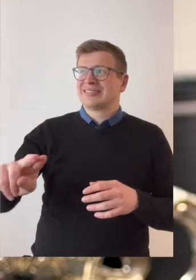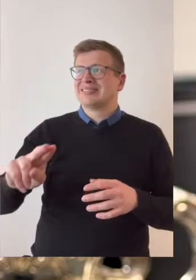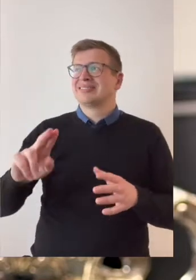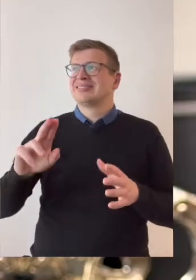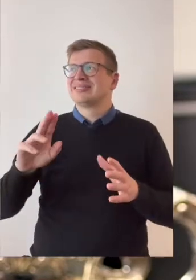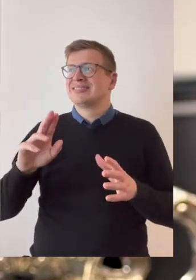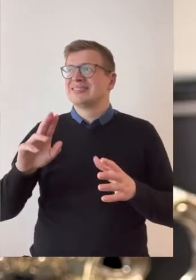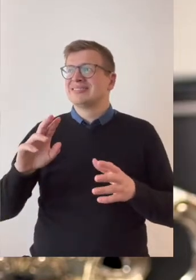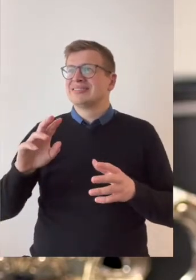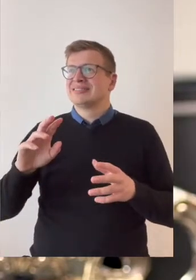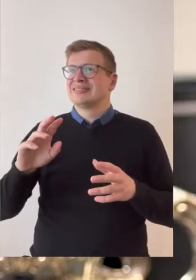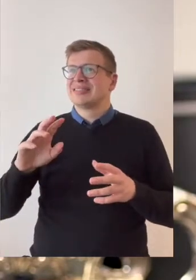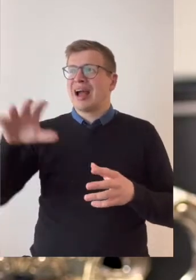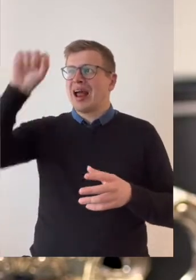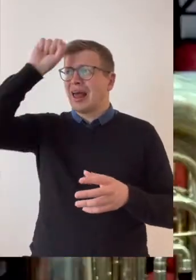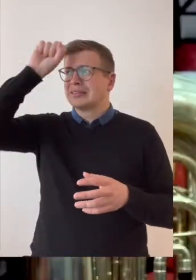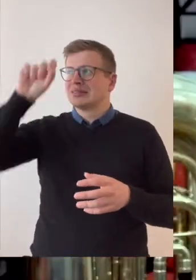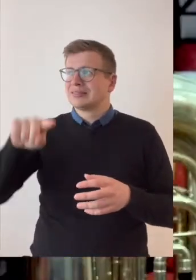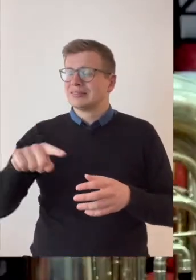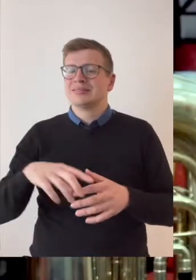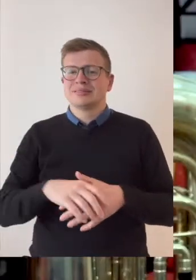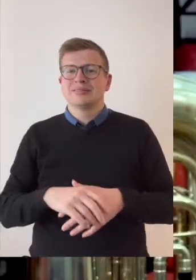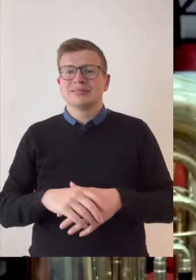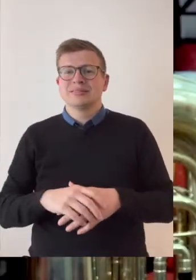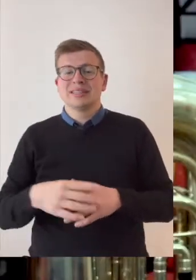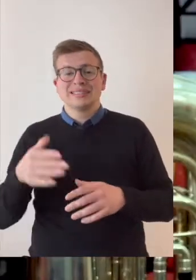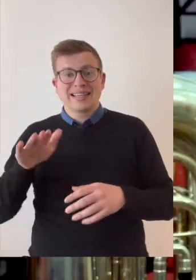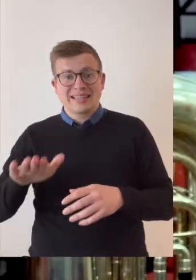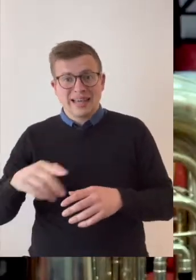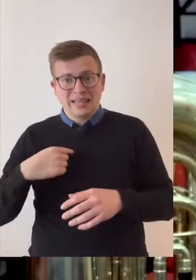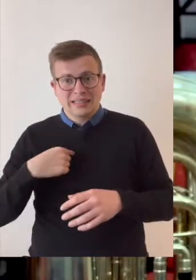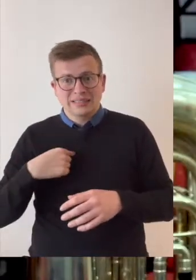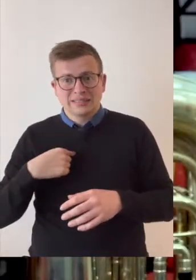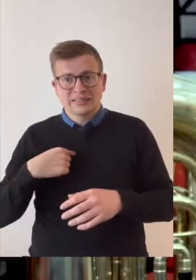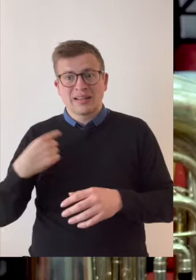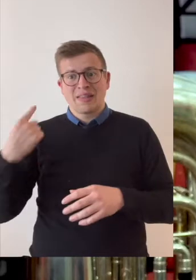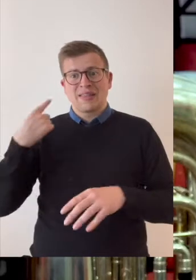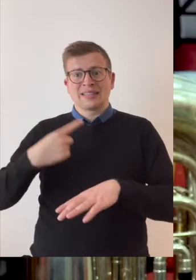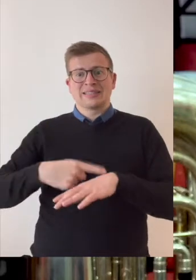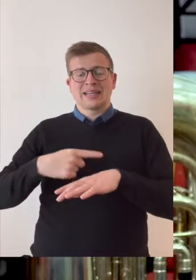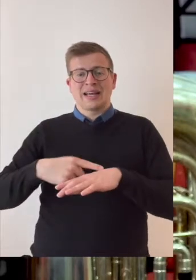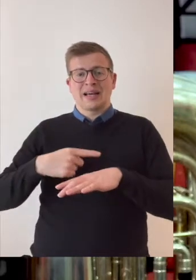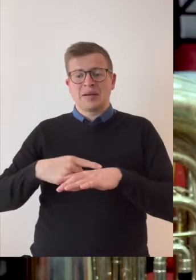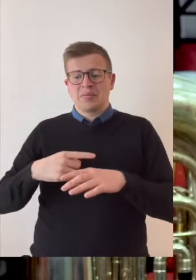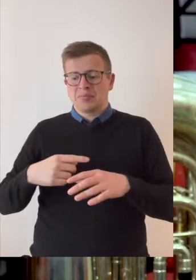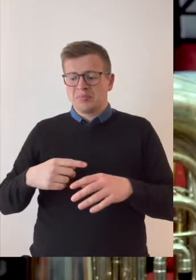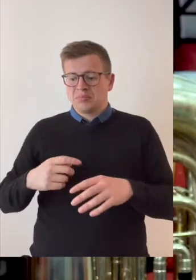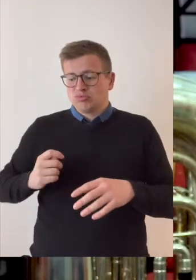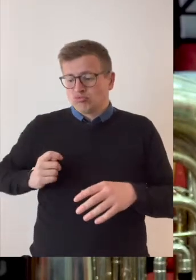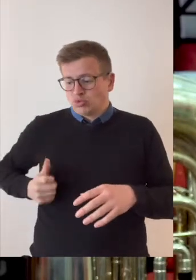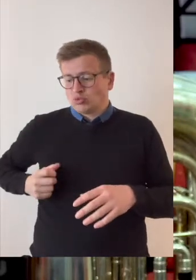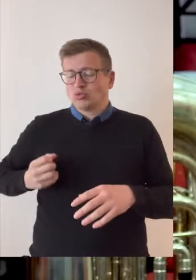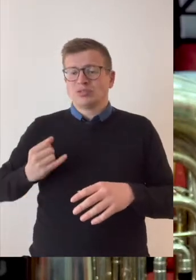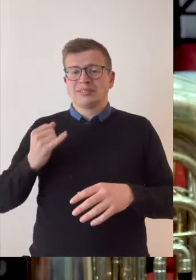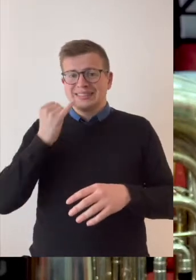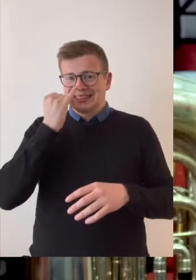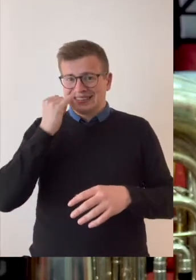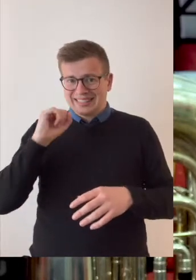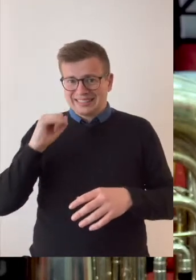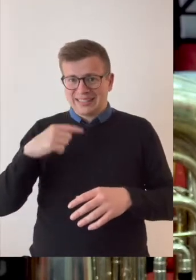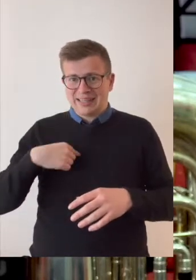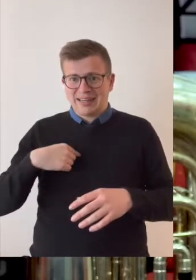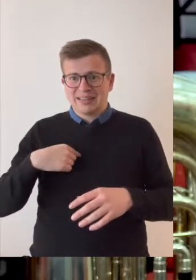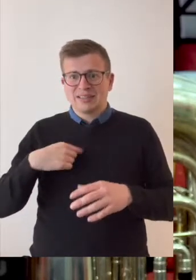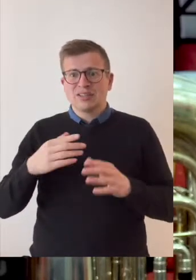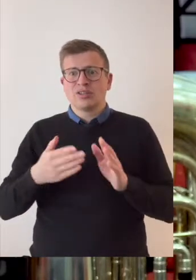classed as maybe highlight, as a kid at the time, just turned